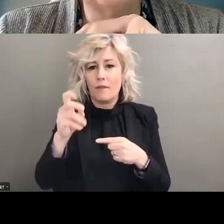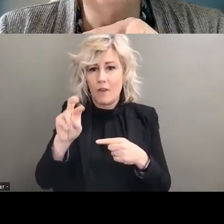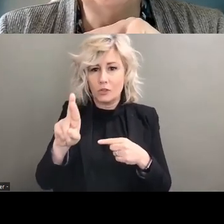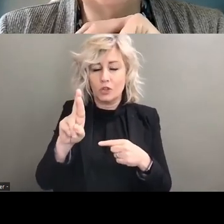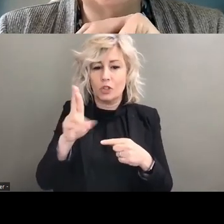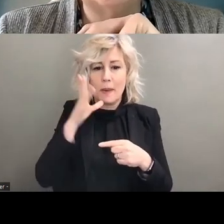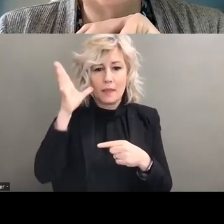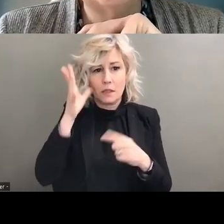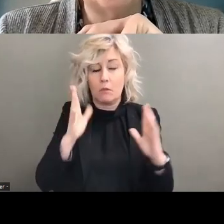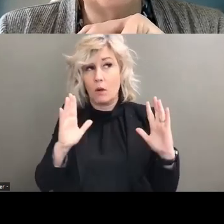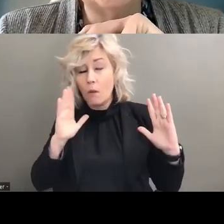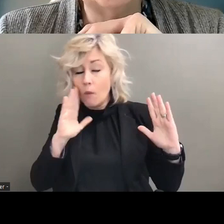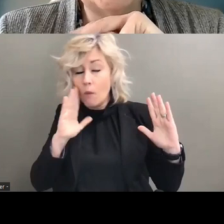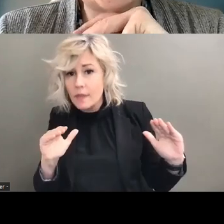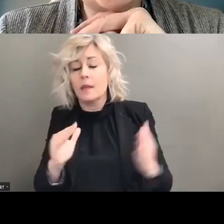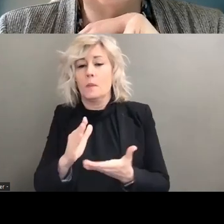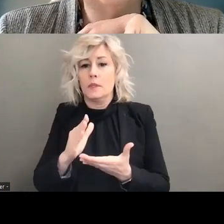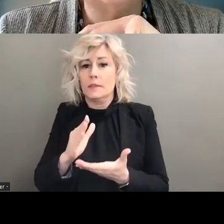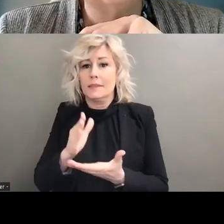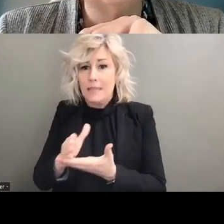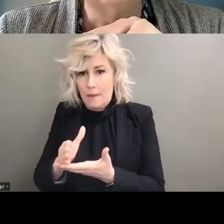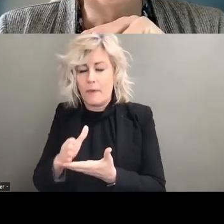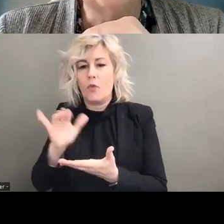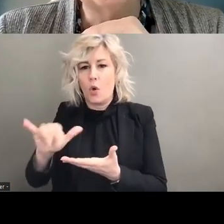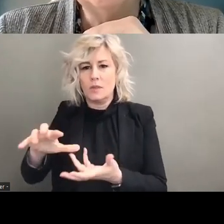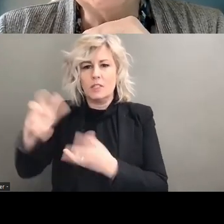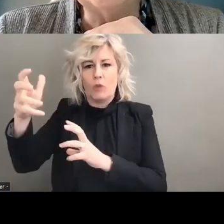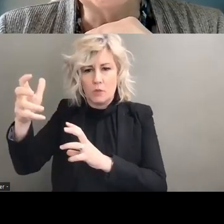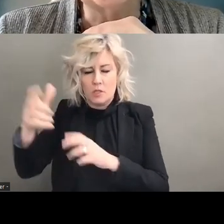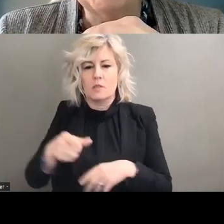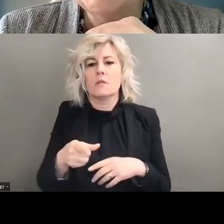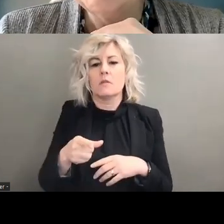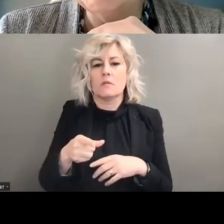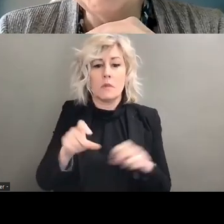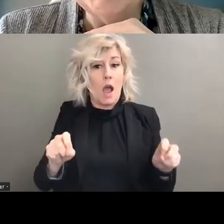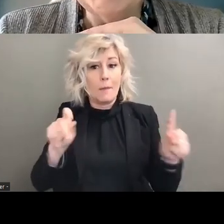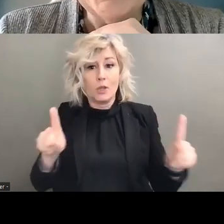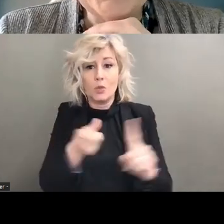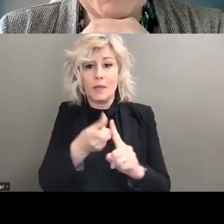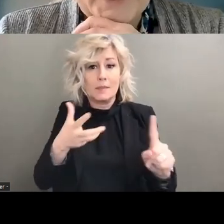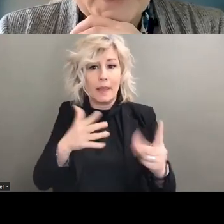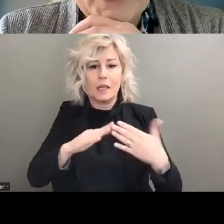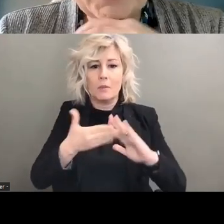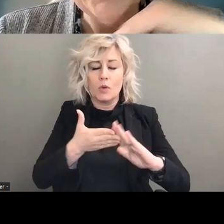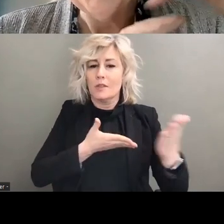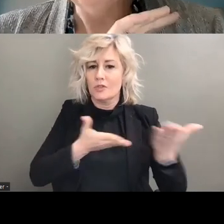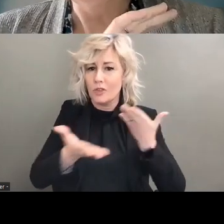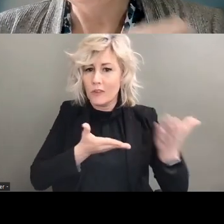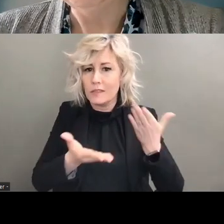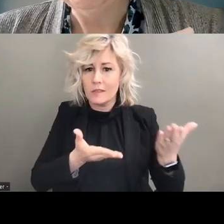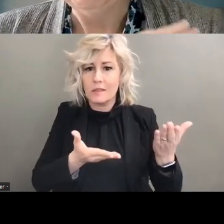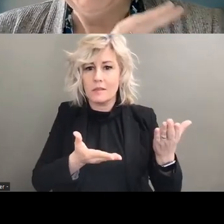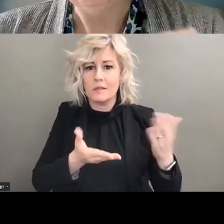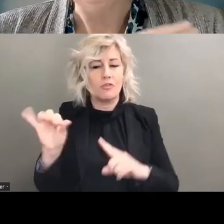hopefully prevent some of the disruptions, the opportunity to expand community services, just like we